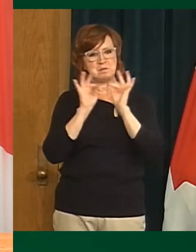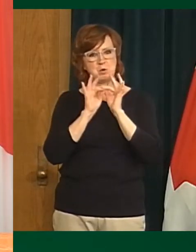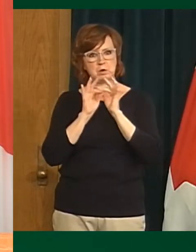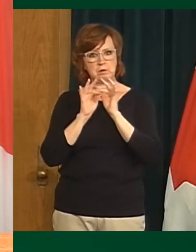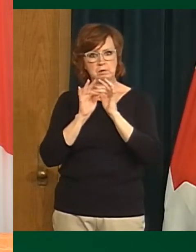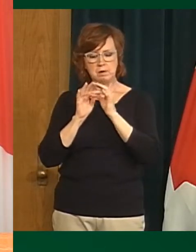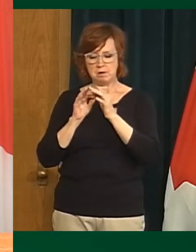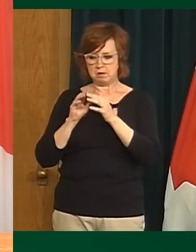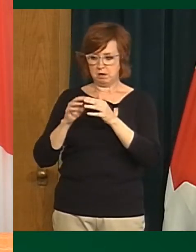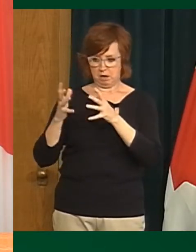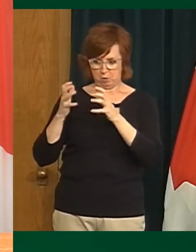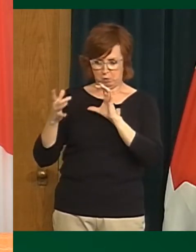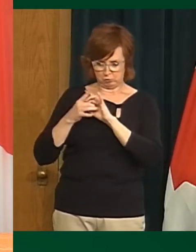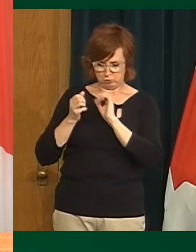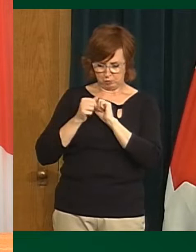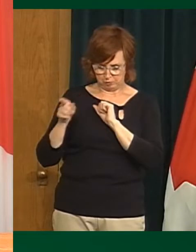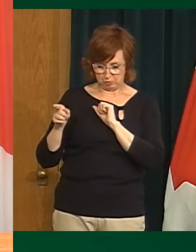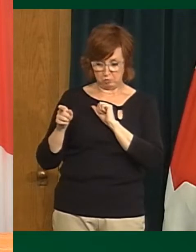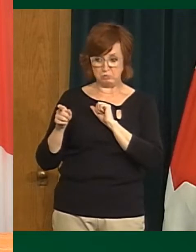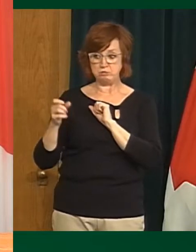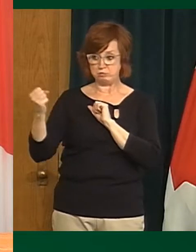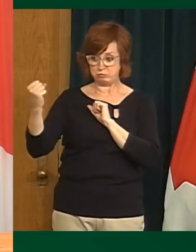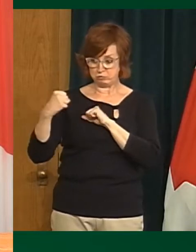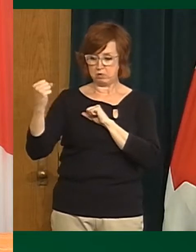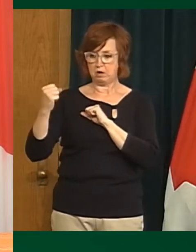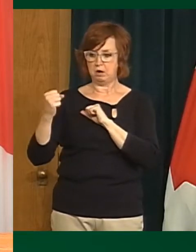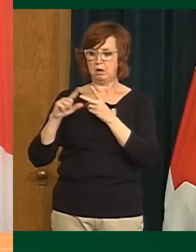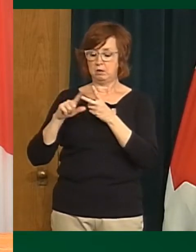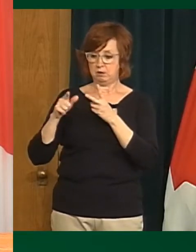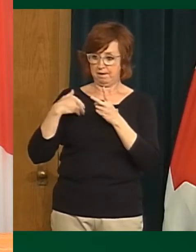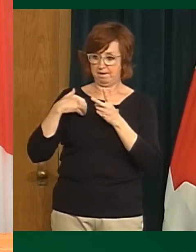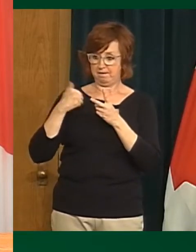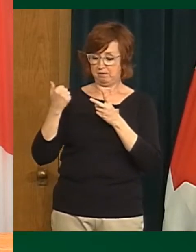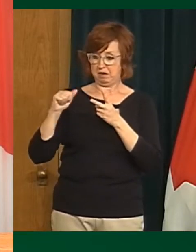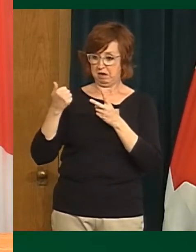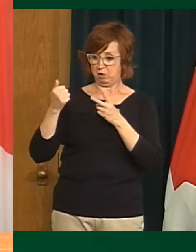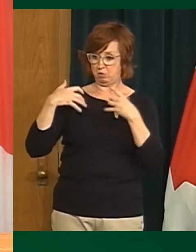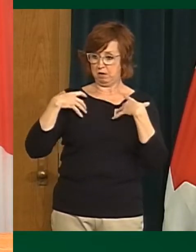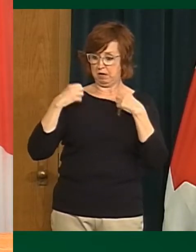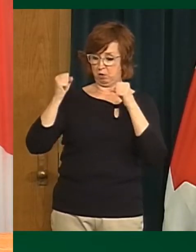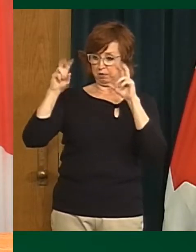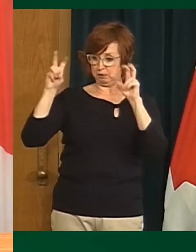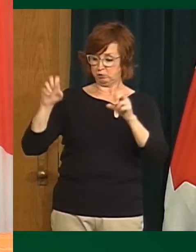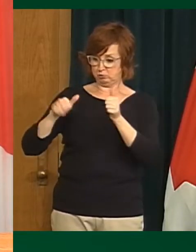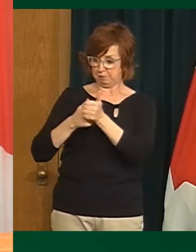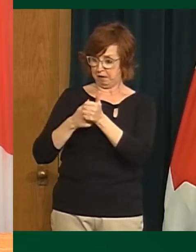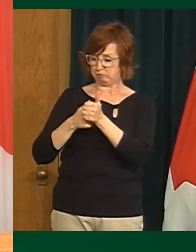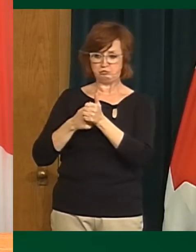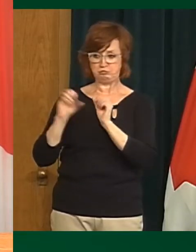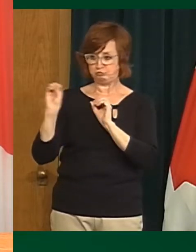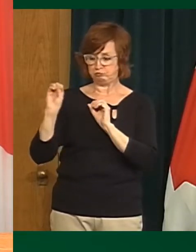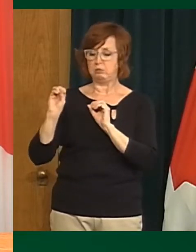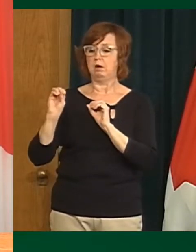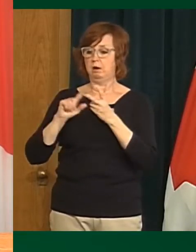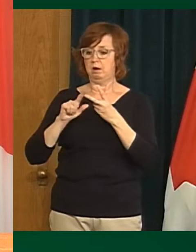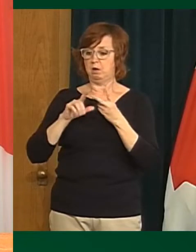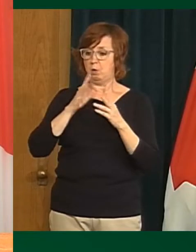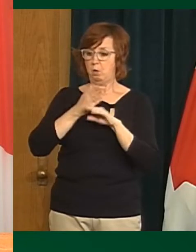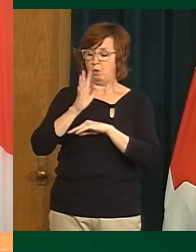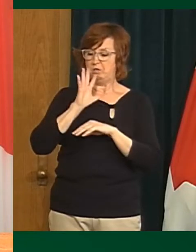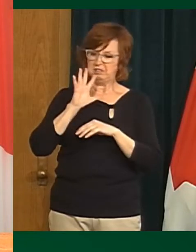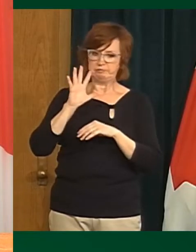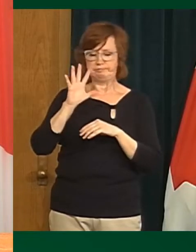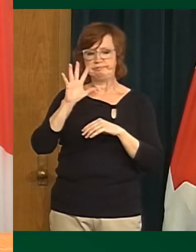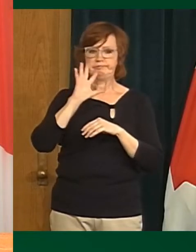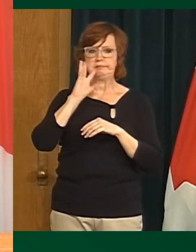I will endeavor to keep bringing back in terms of informing all of us about how to minimize our risk while